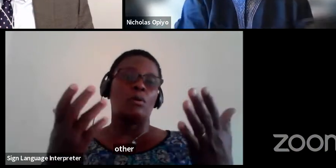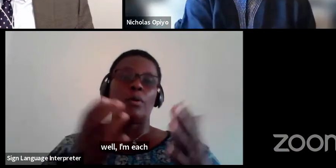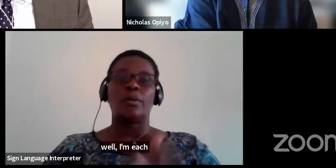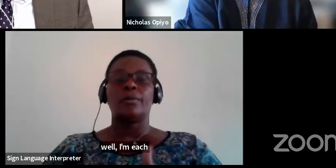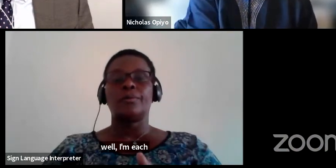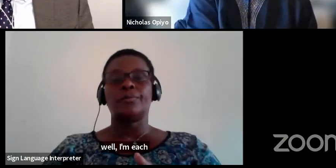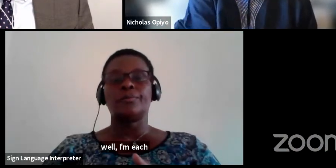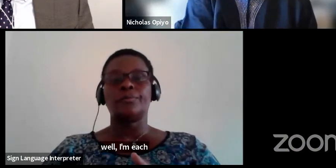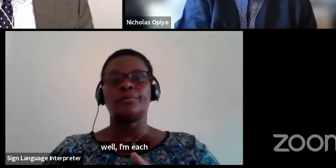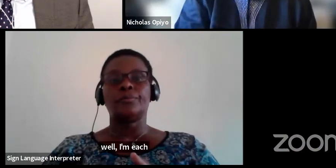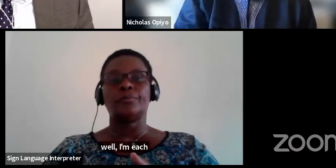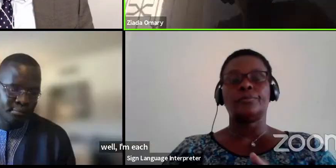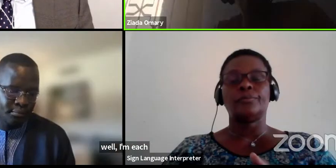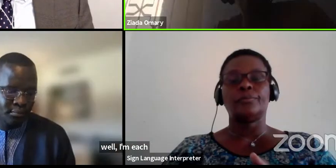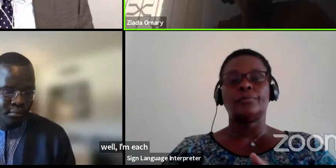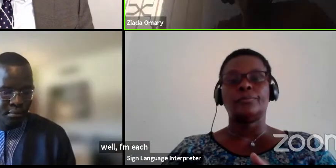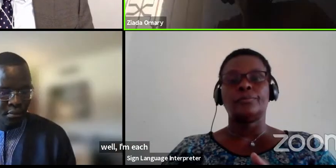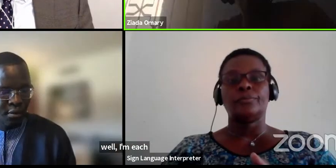it is not